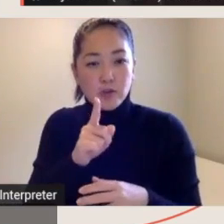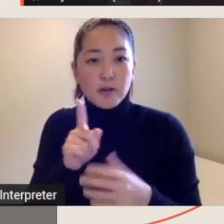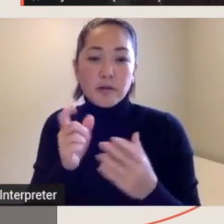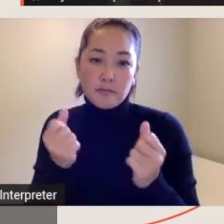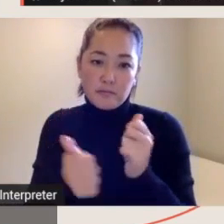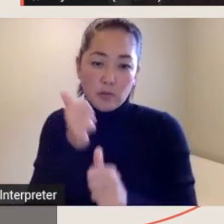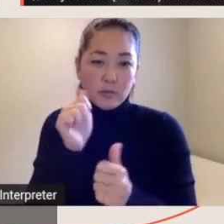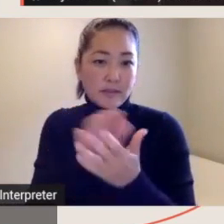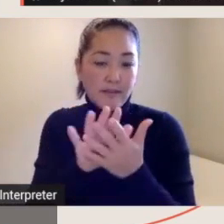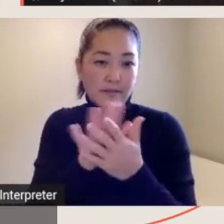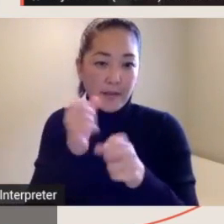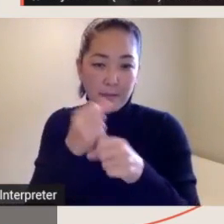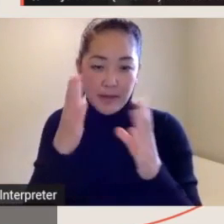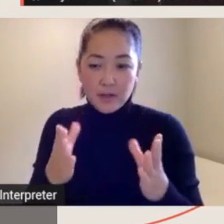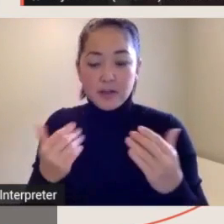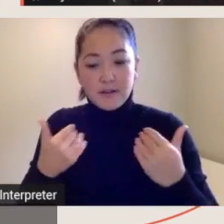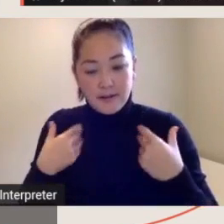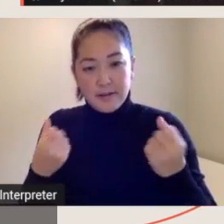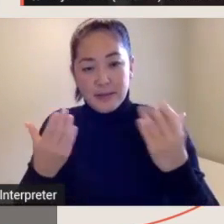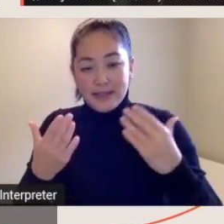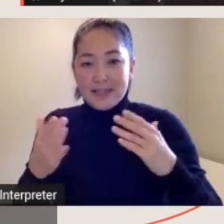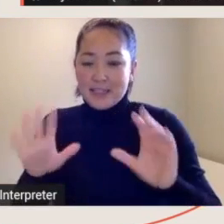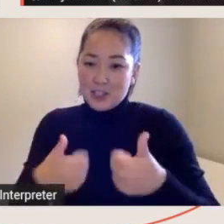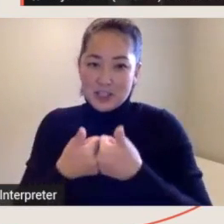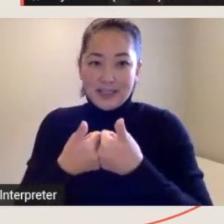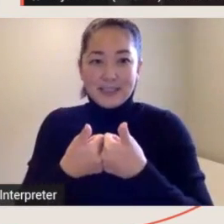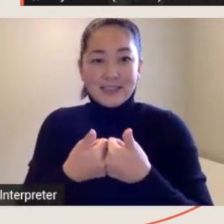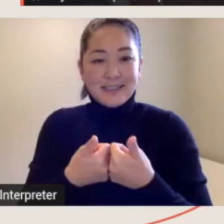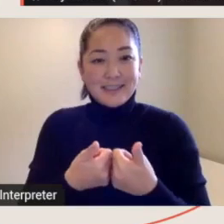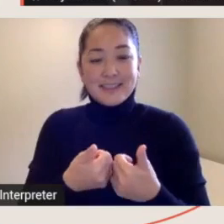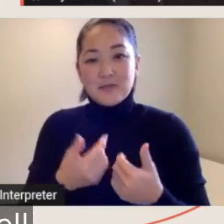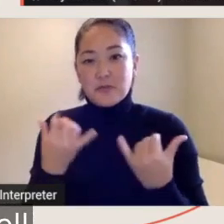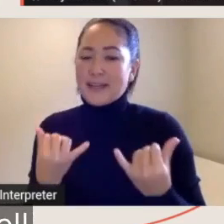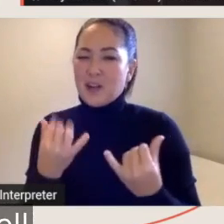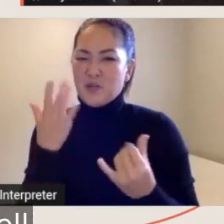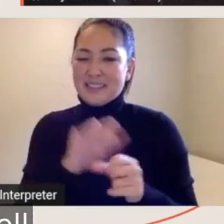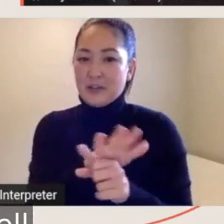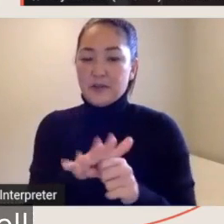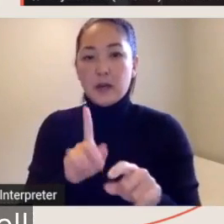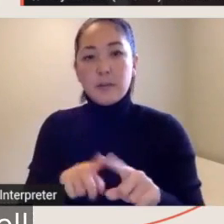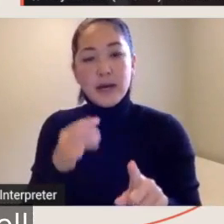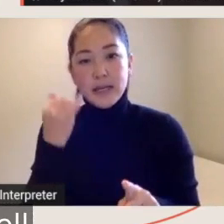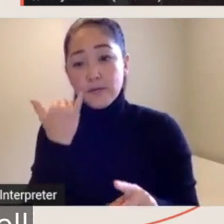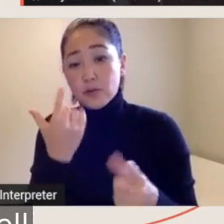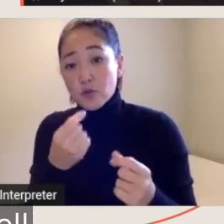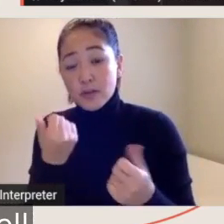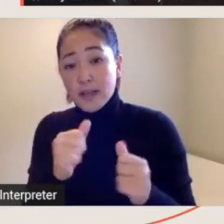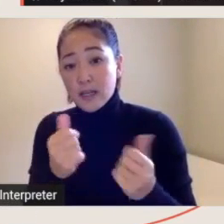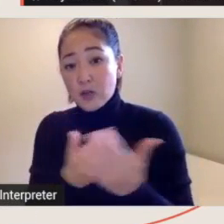their layered challenges in putting together work right now. But if there's something that you're working on, tell us a little bit about